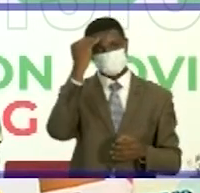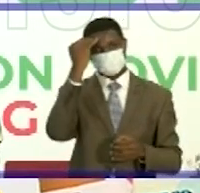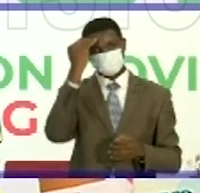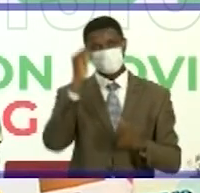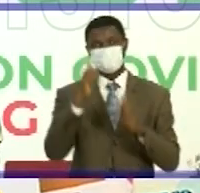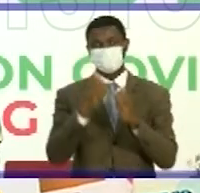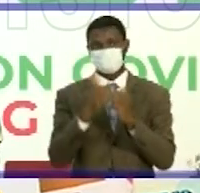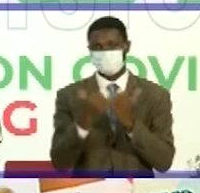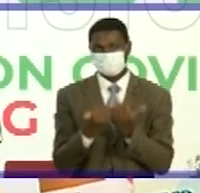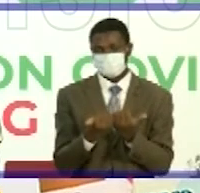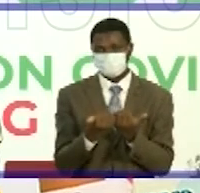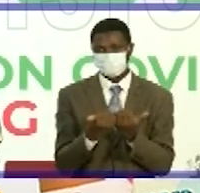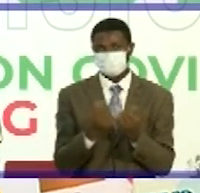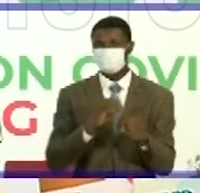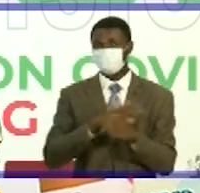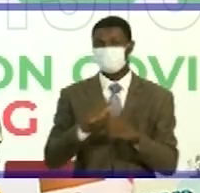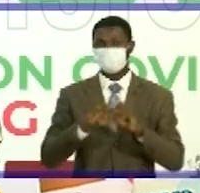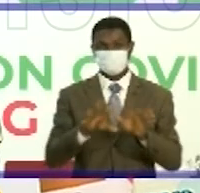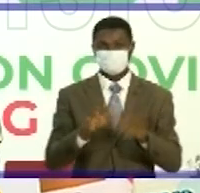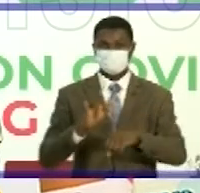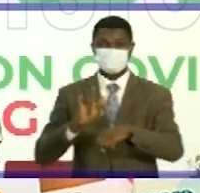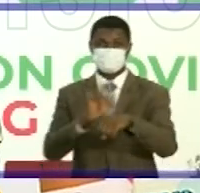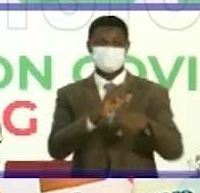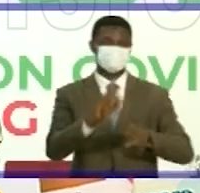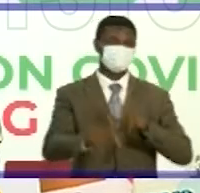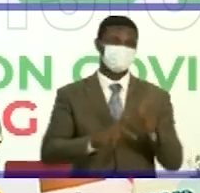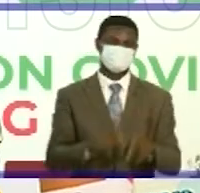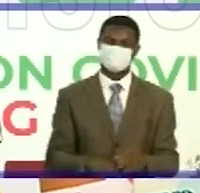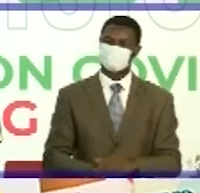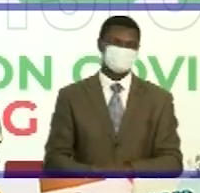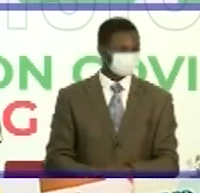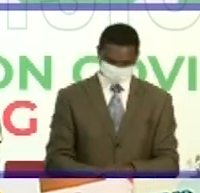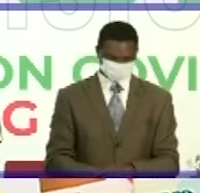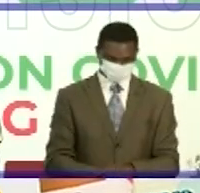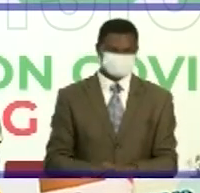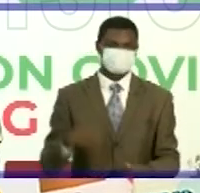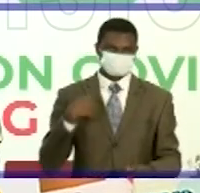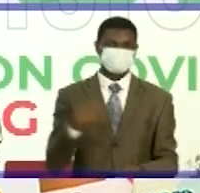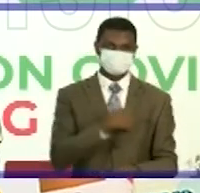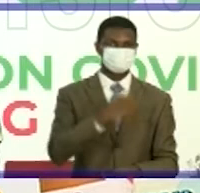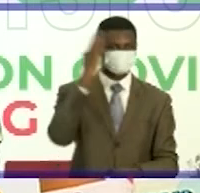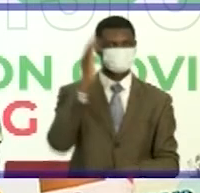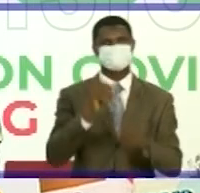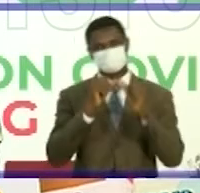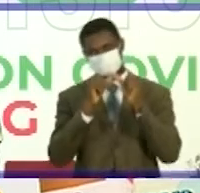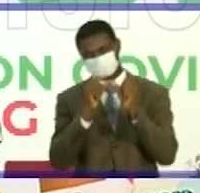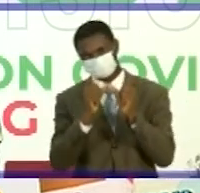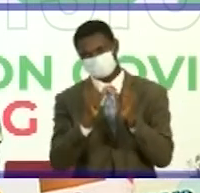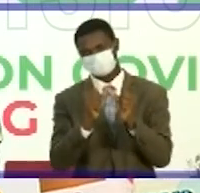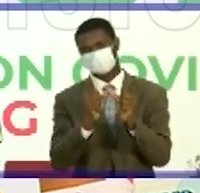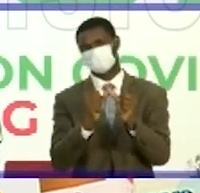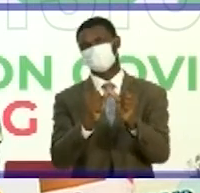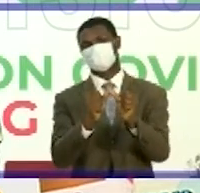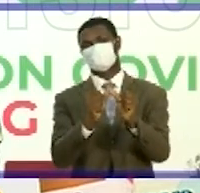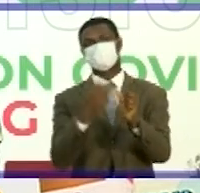COVID-19 is ravaging, we will continue to take those personal responsibilities and not take anything